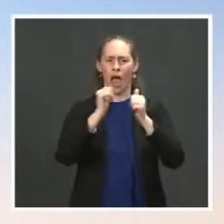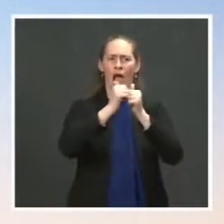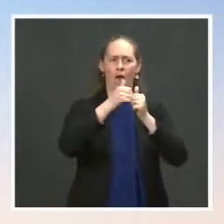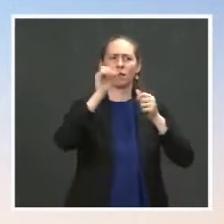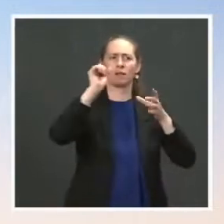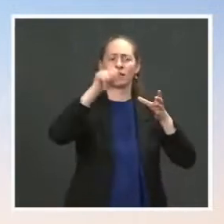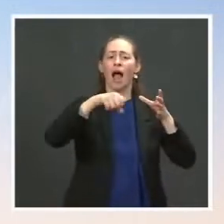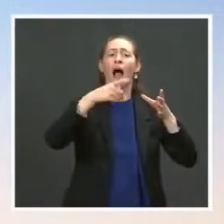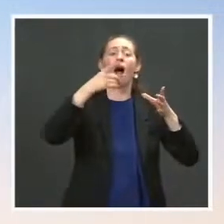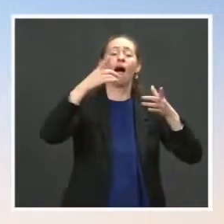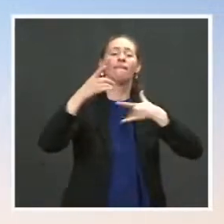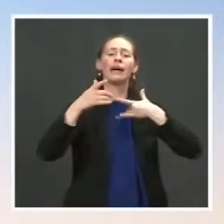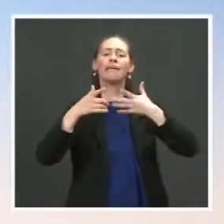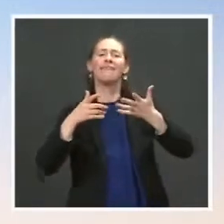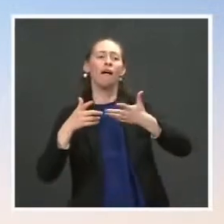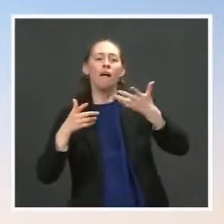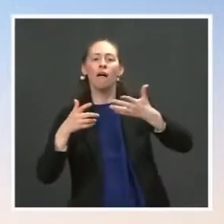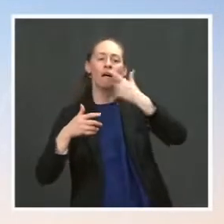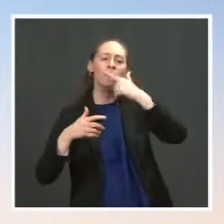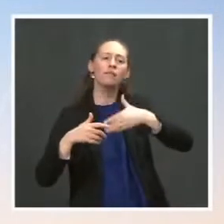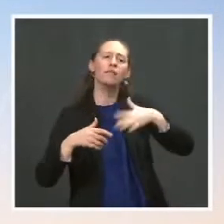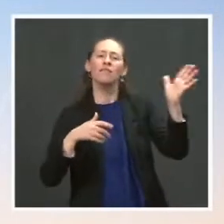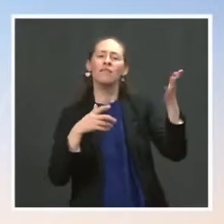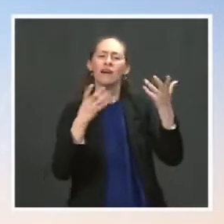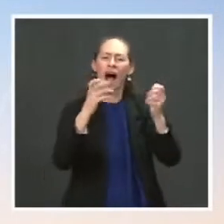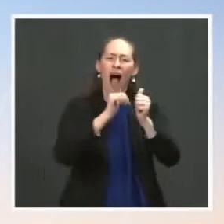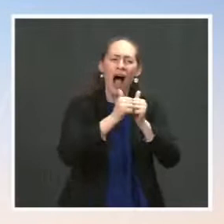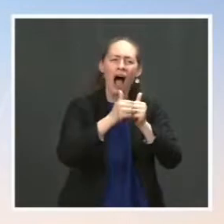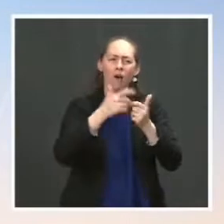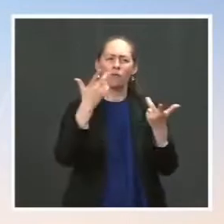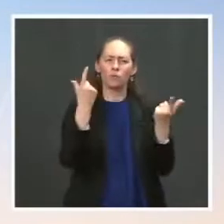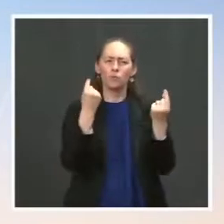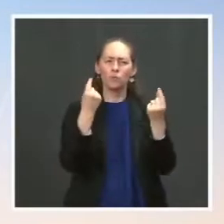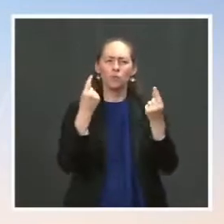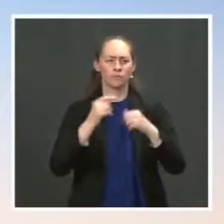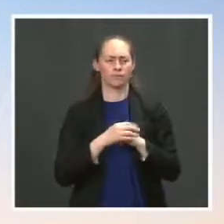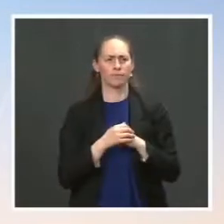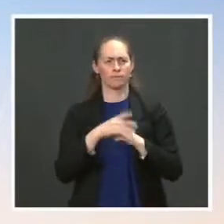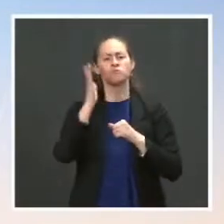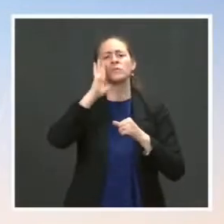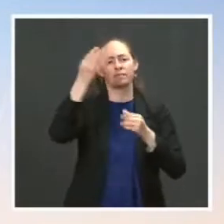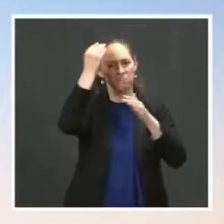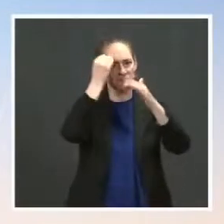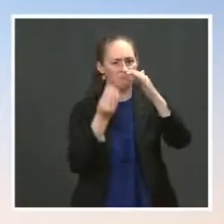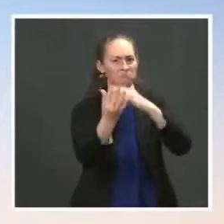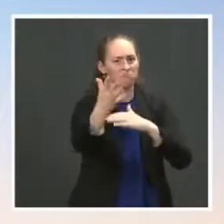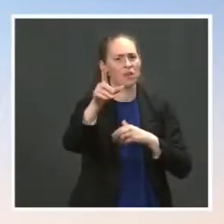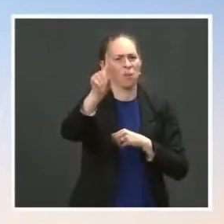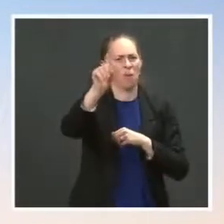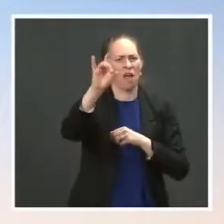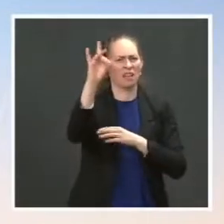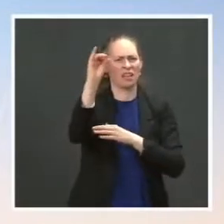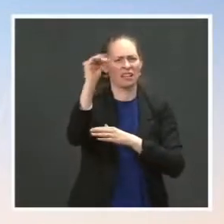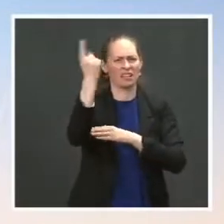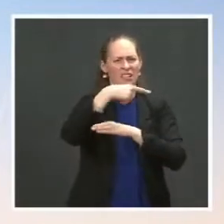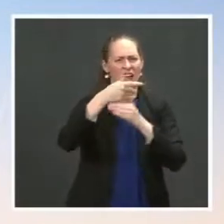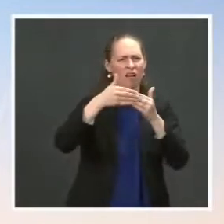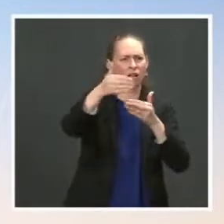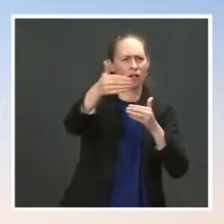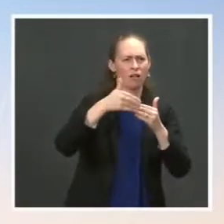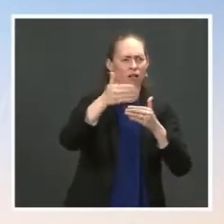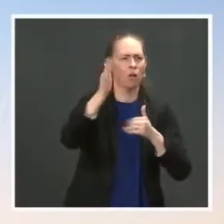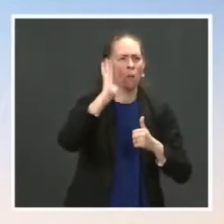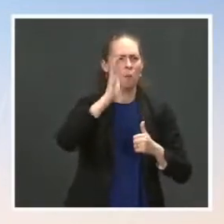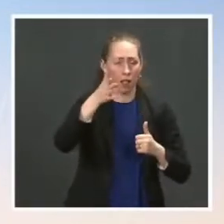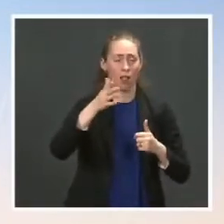report 180 day at 180 days that will be released to the public. But it's a report, but it's not them actually making recommendations to the president. Well, I'm sure